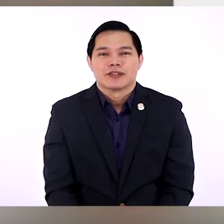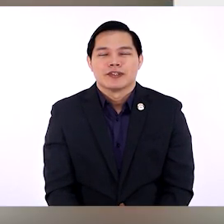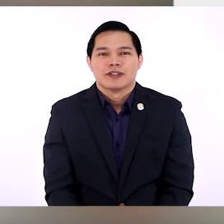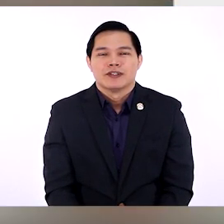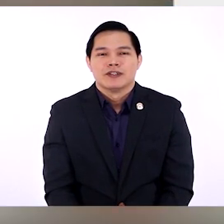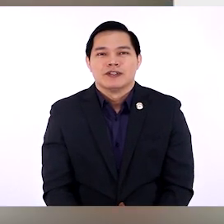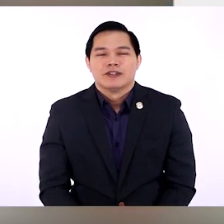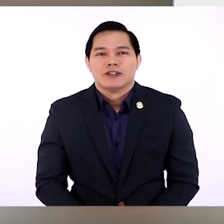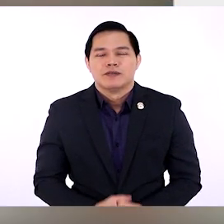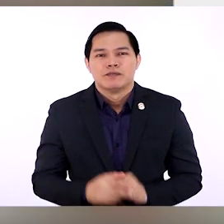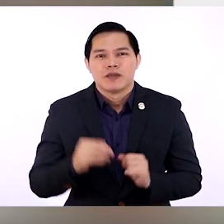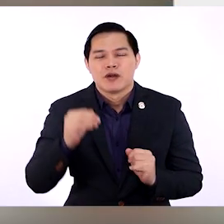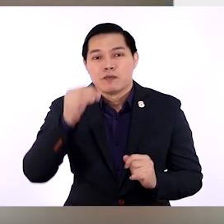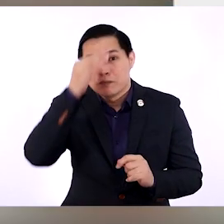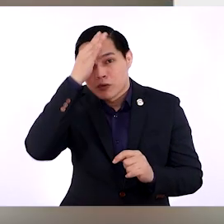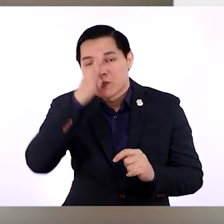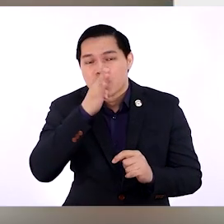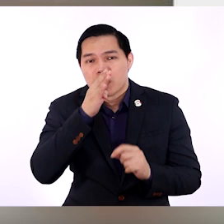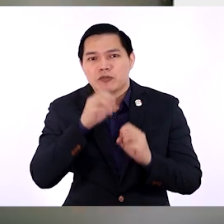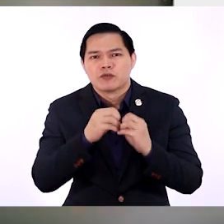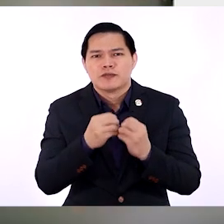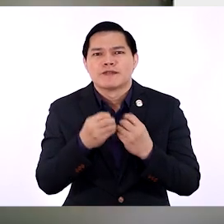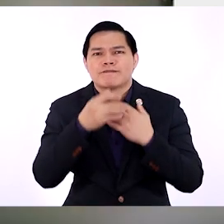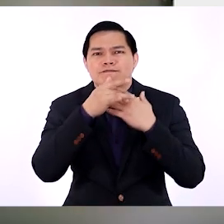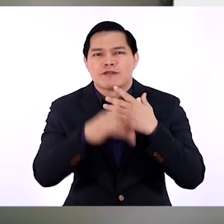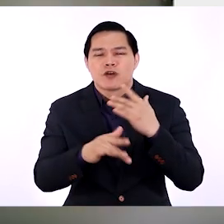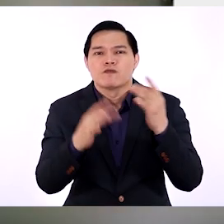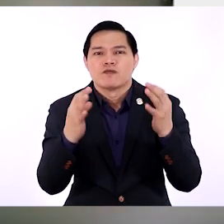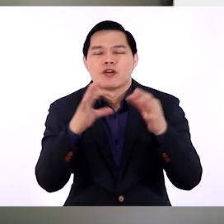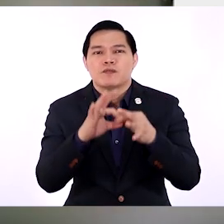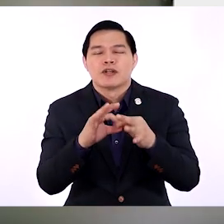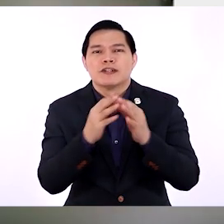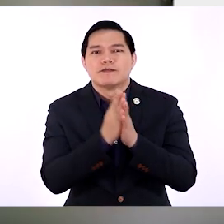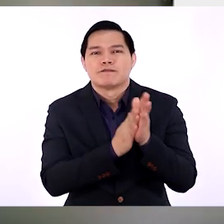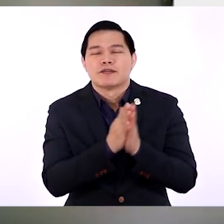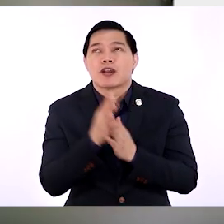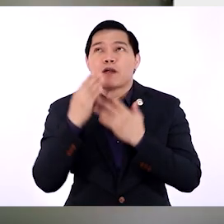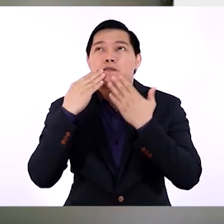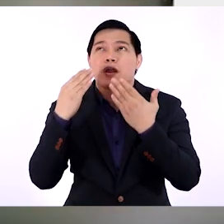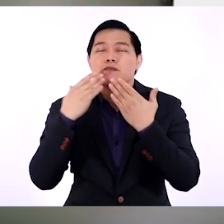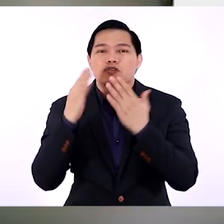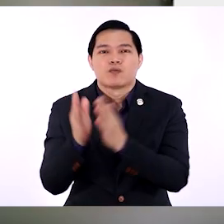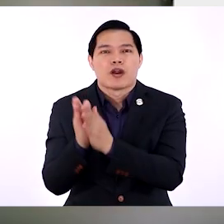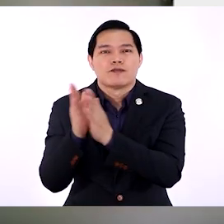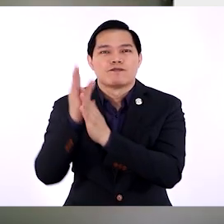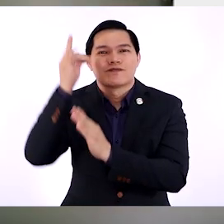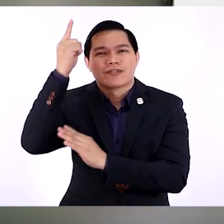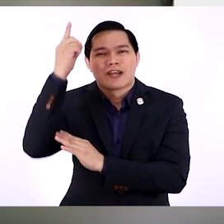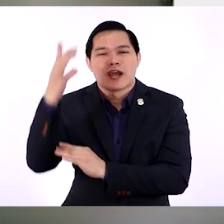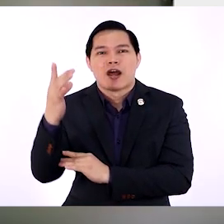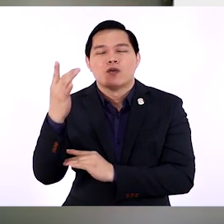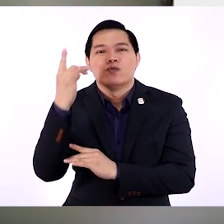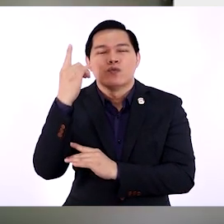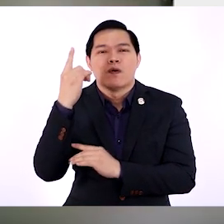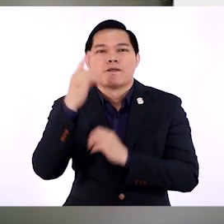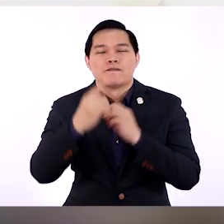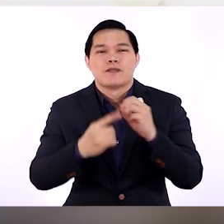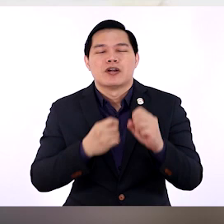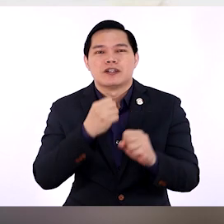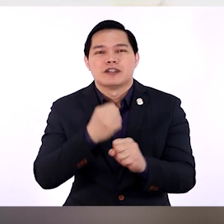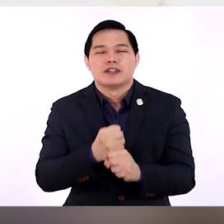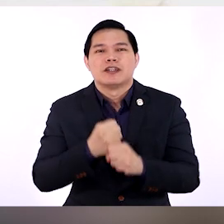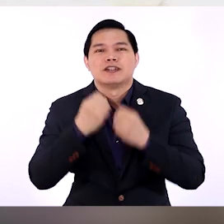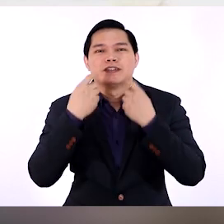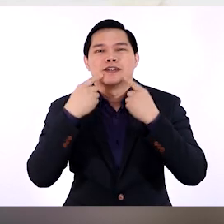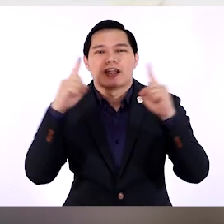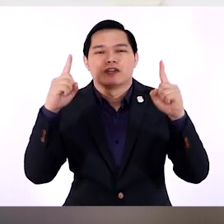Hundreds of Bukloon members connected early, ready, and eager to praise and thank our Almighty God for another year of success inside the